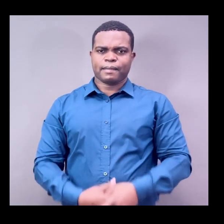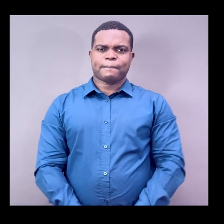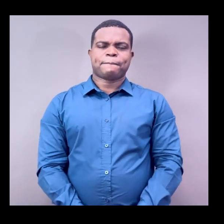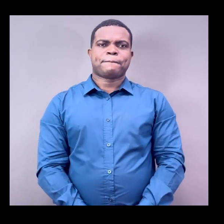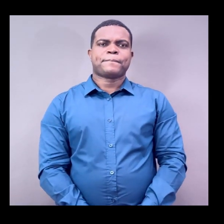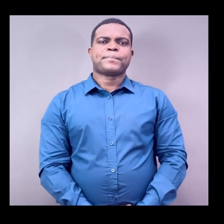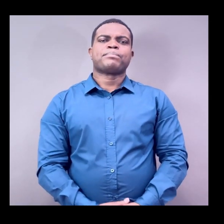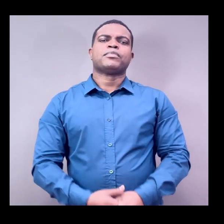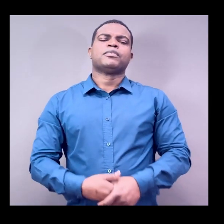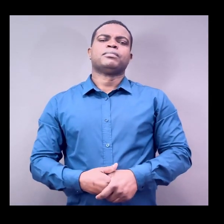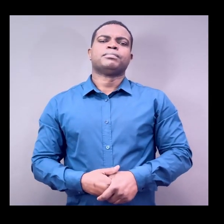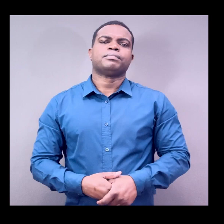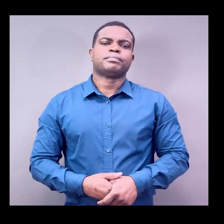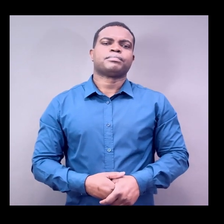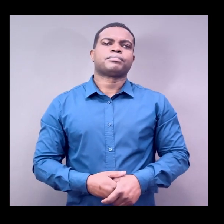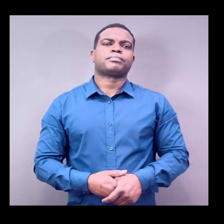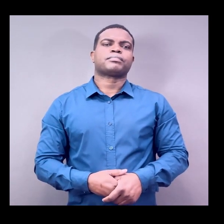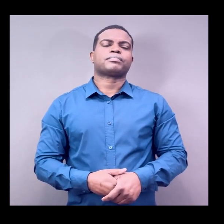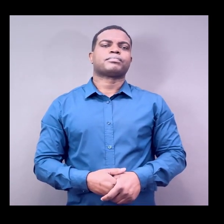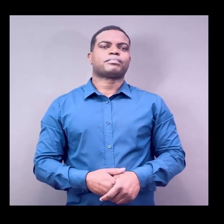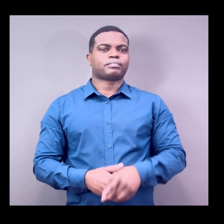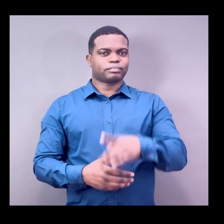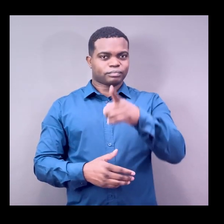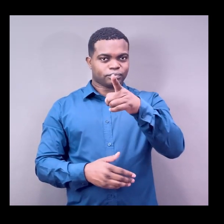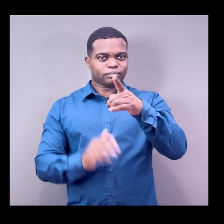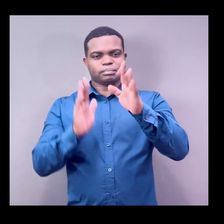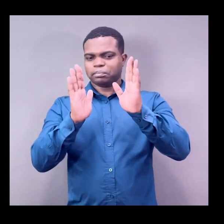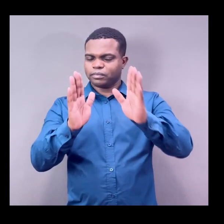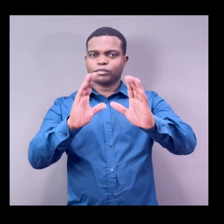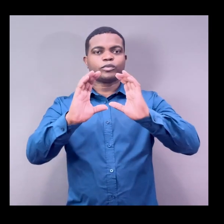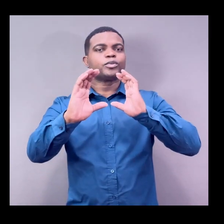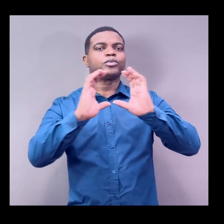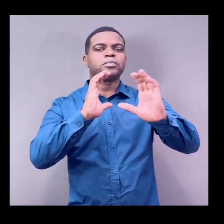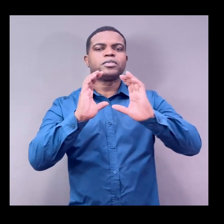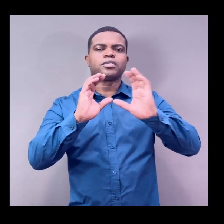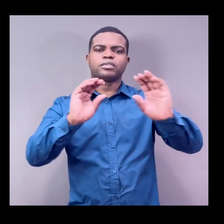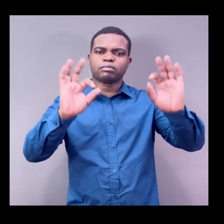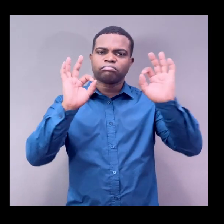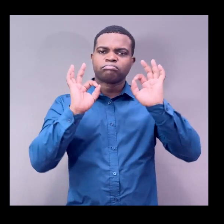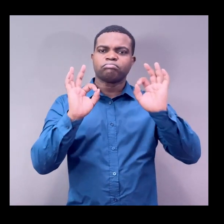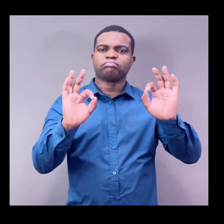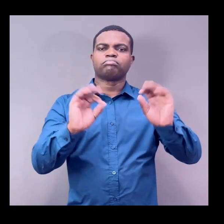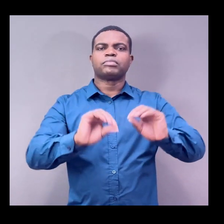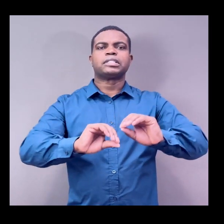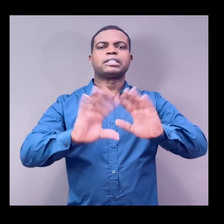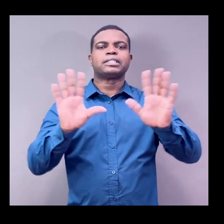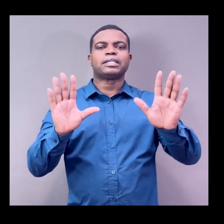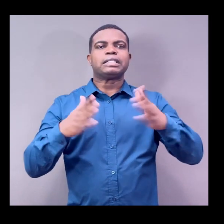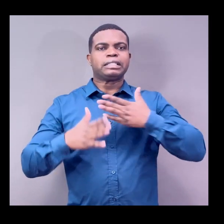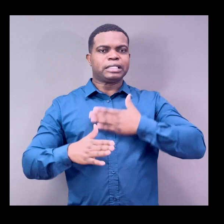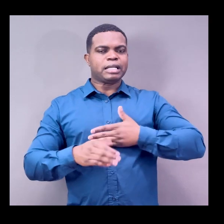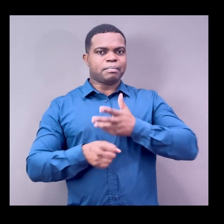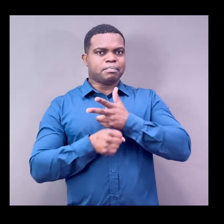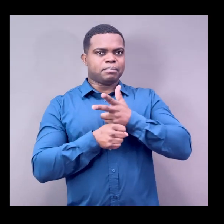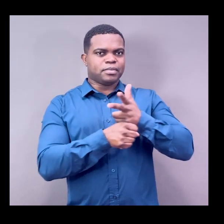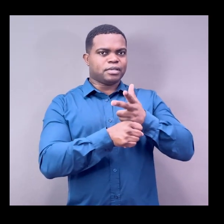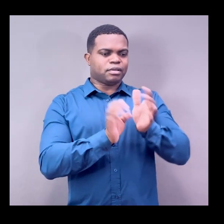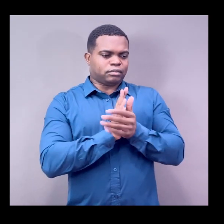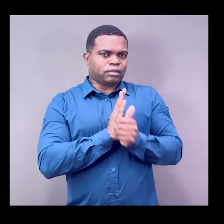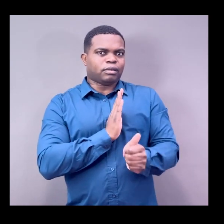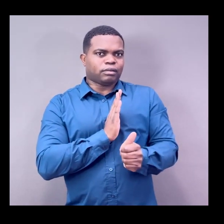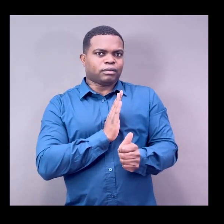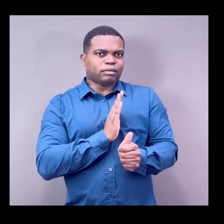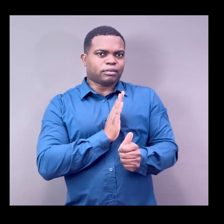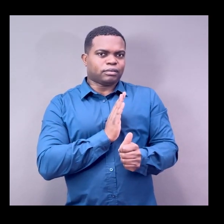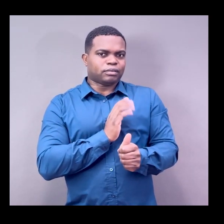have to be able to communicate well. So you need the media and communication skill. You